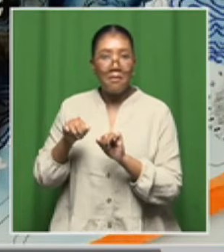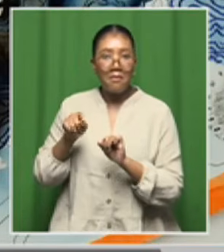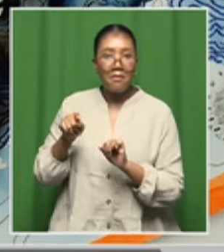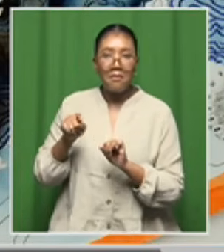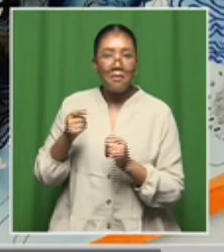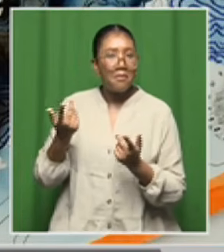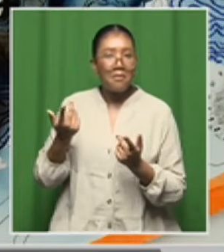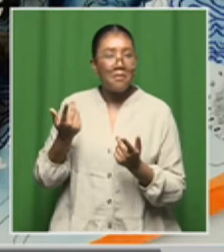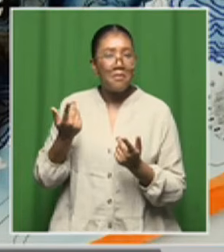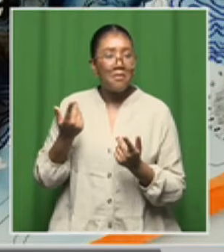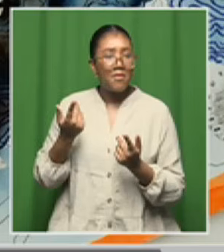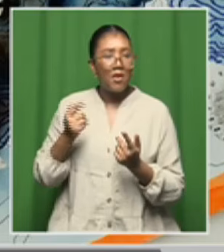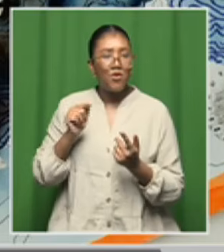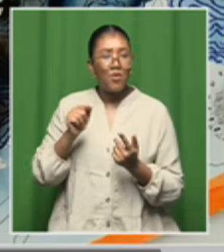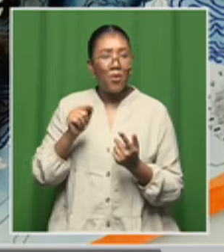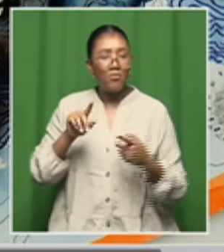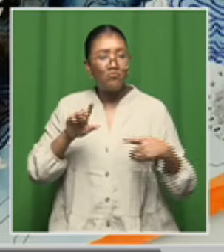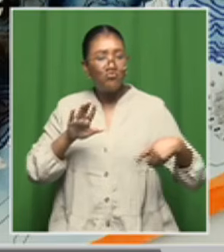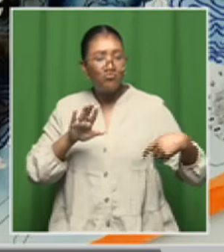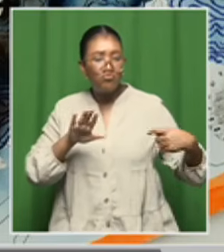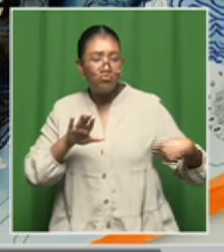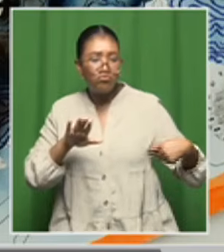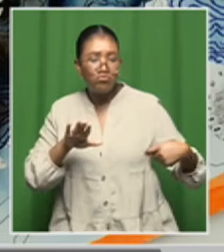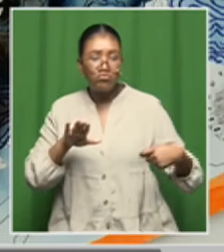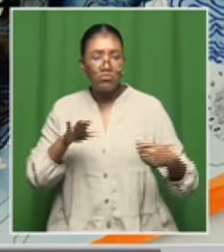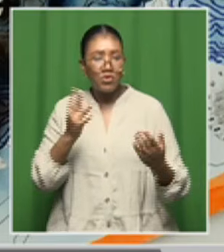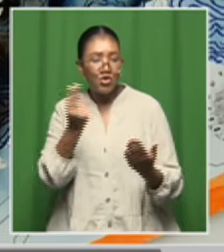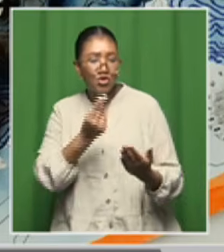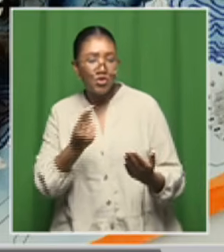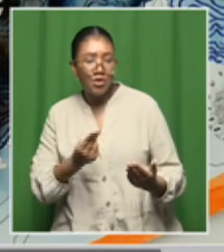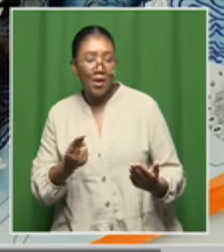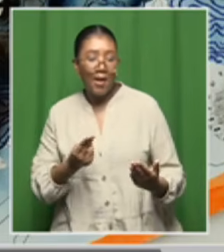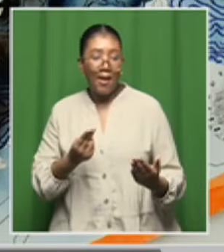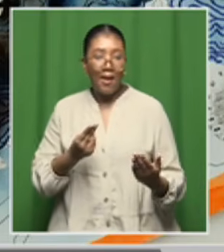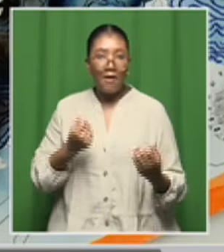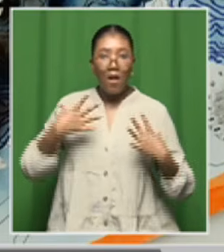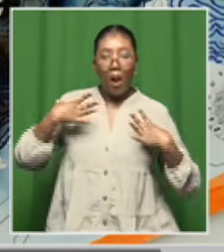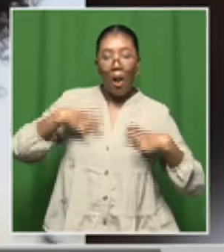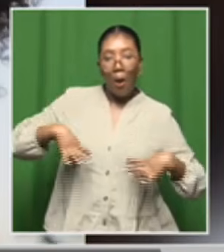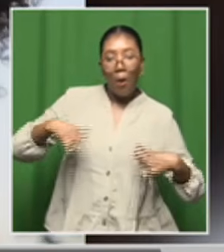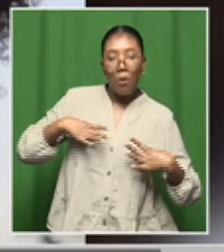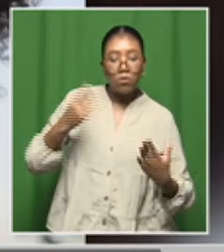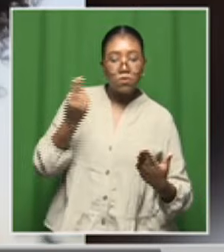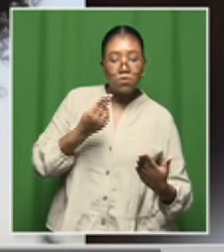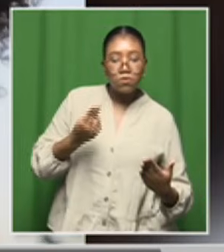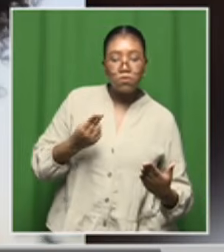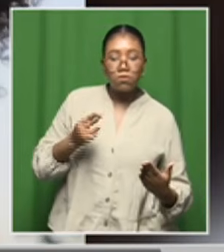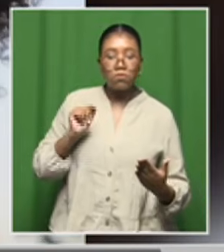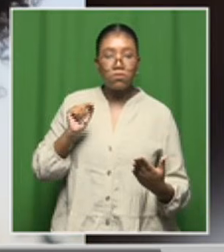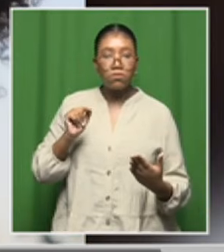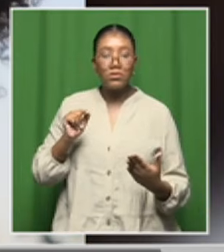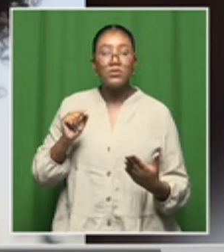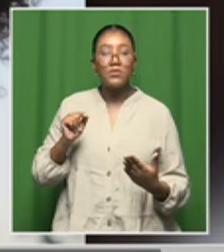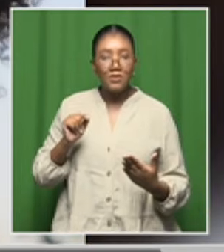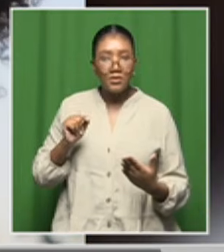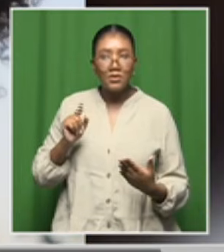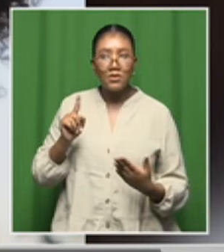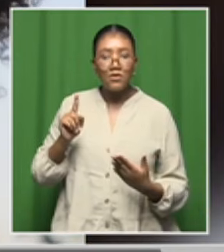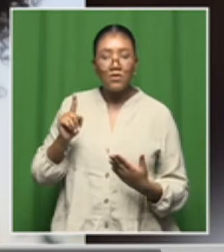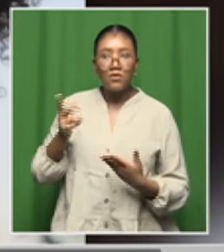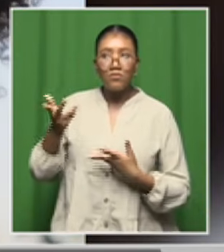What's that creative process look like for you in the making of your product, even just interacting with everyone along the value chain for